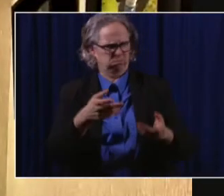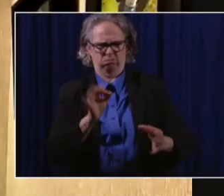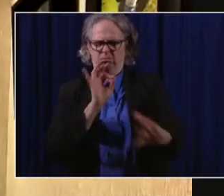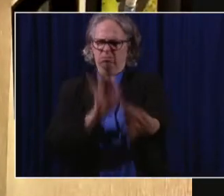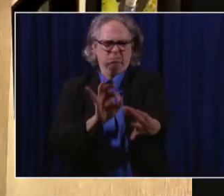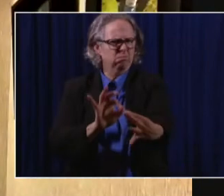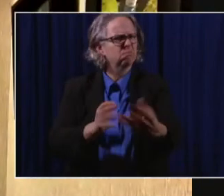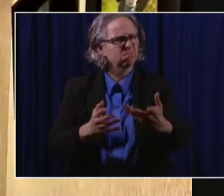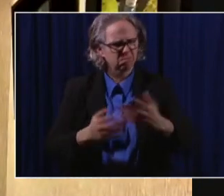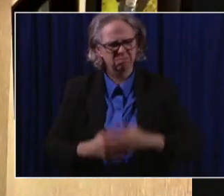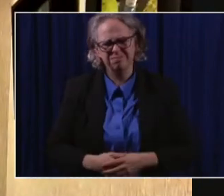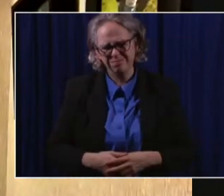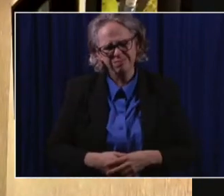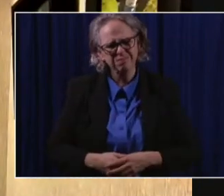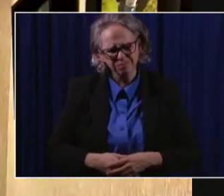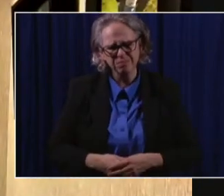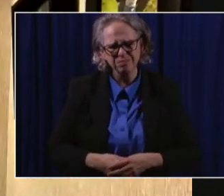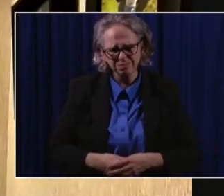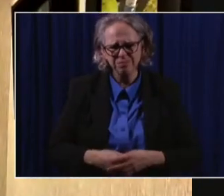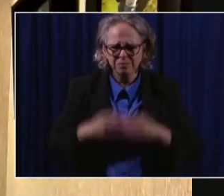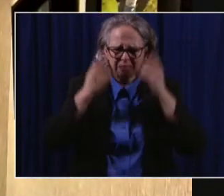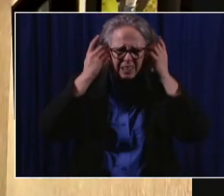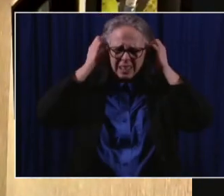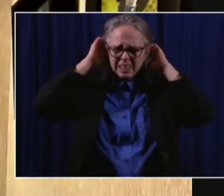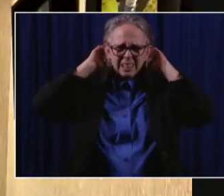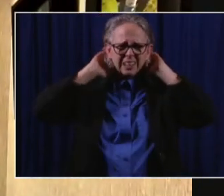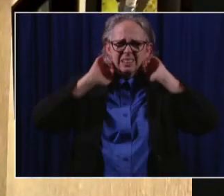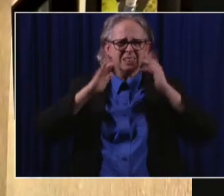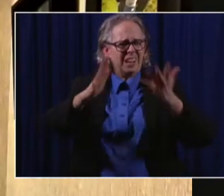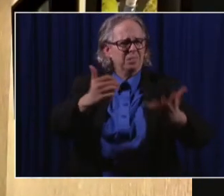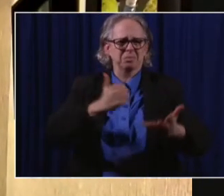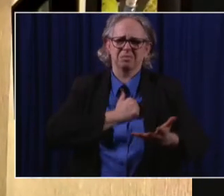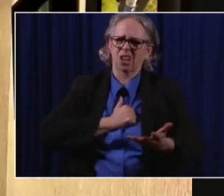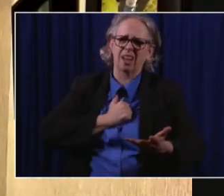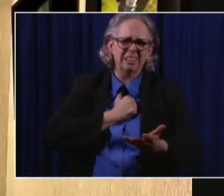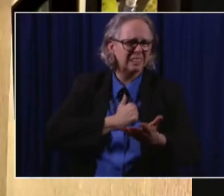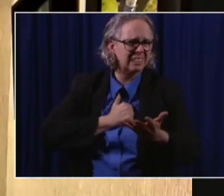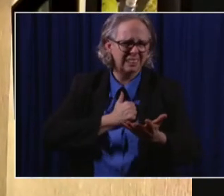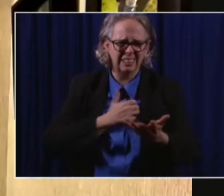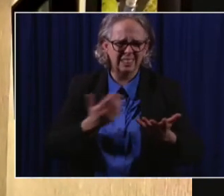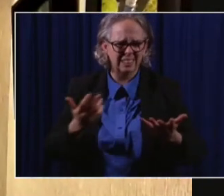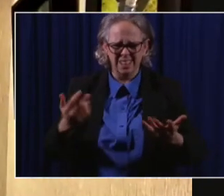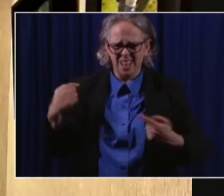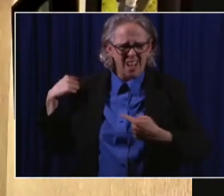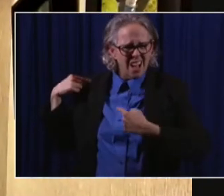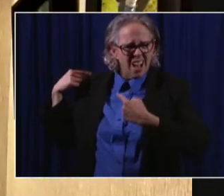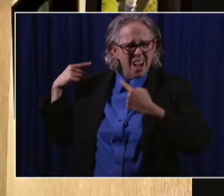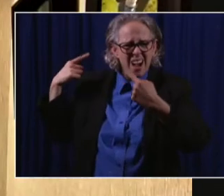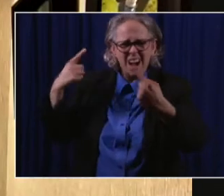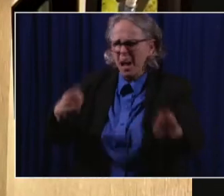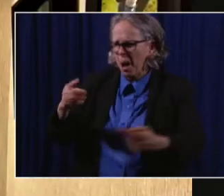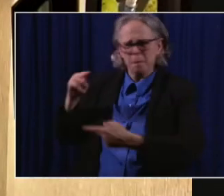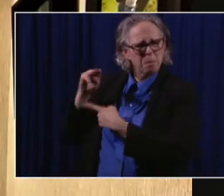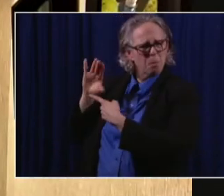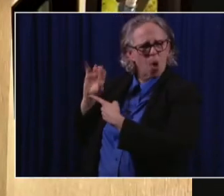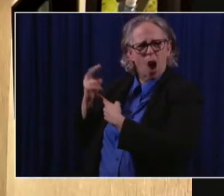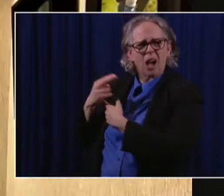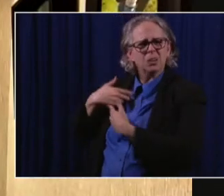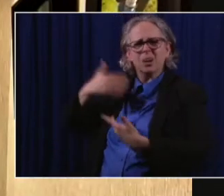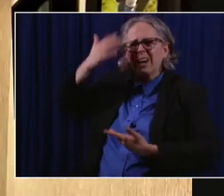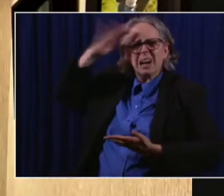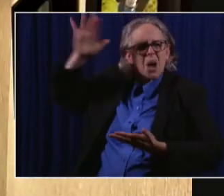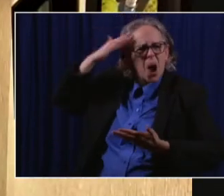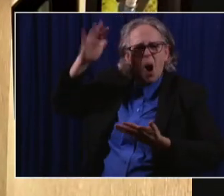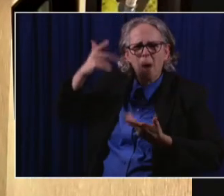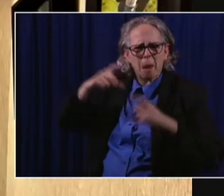of the medical community, I'm sorry that we didn't know more about universal masking in March. We didn't know. It's not